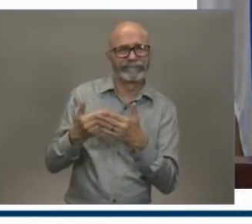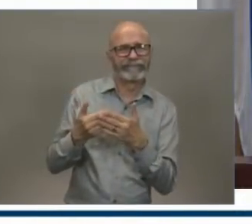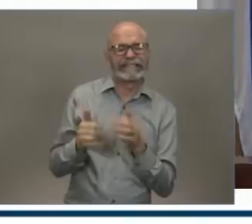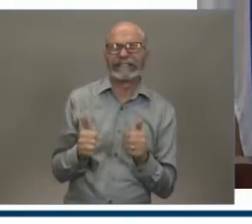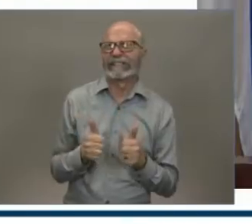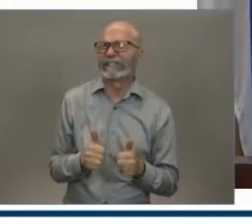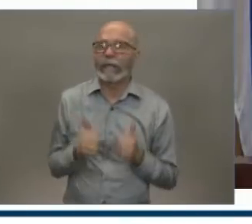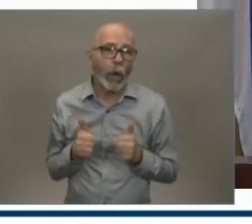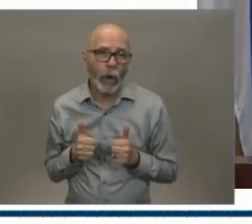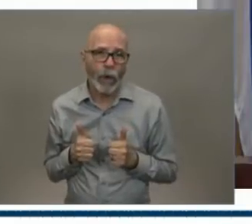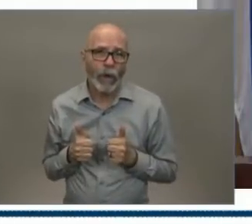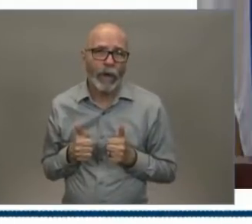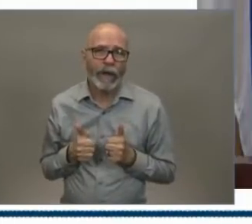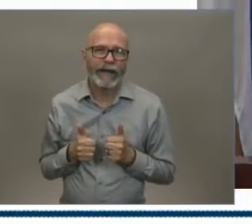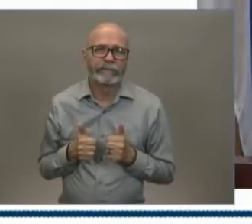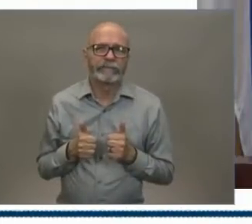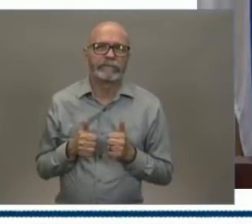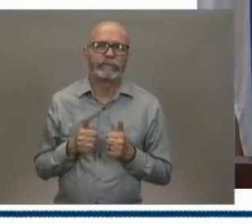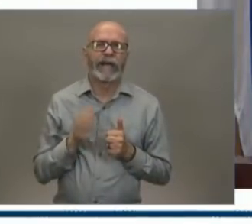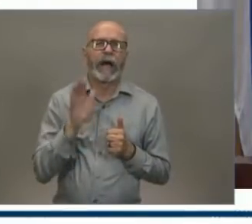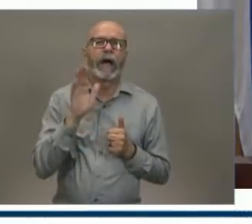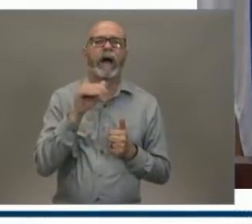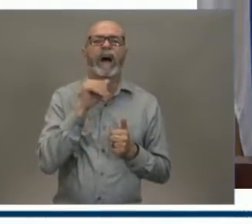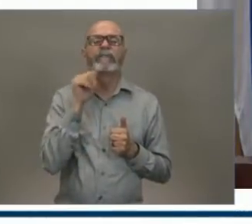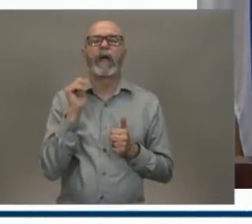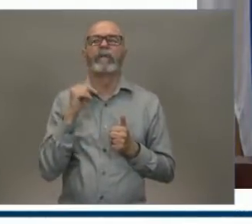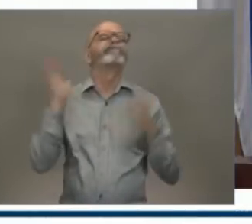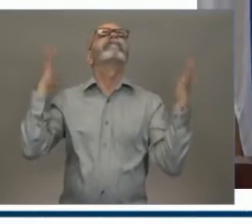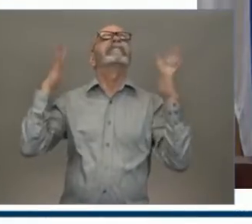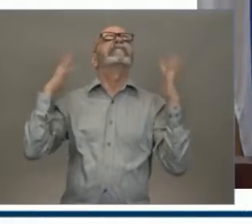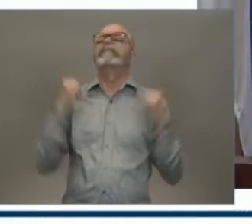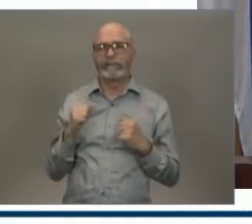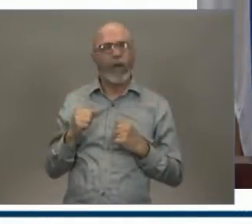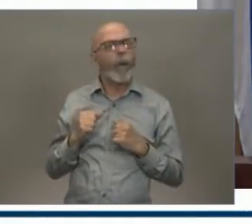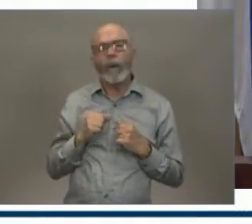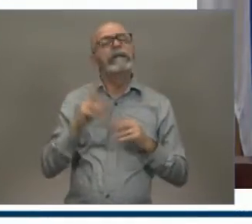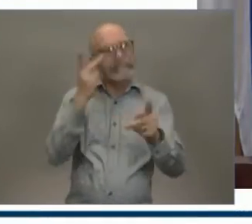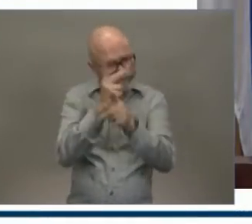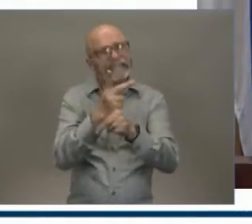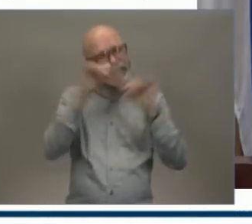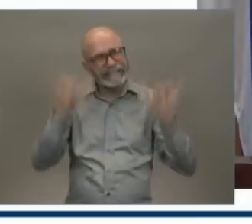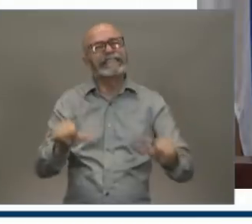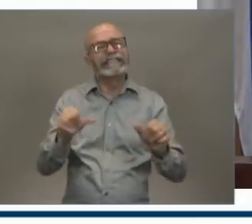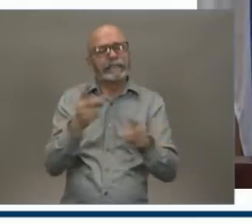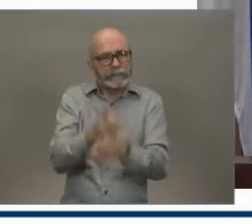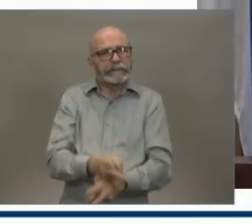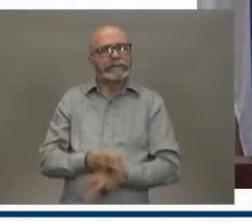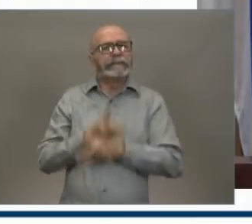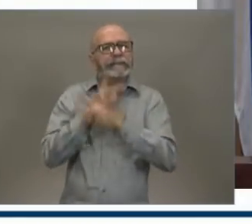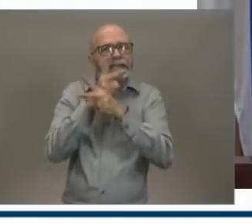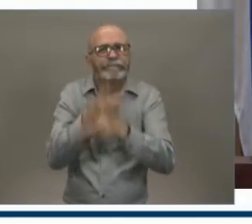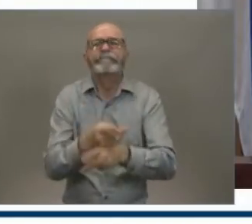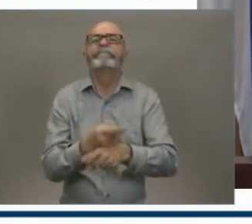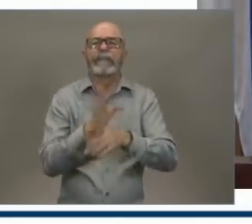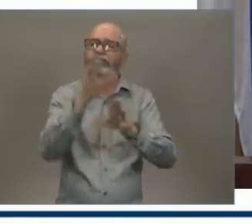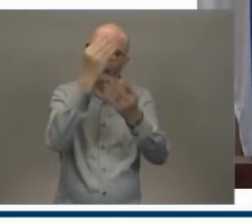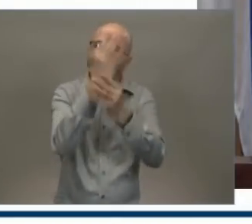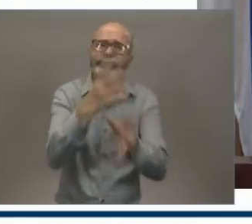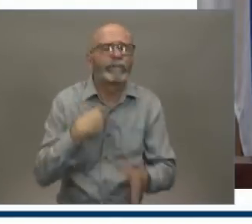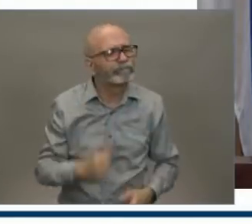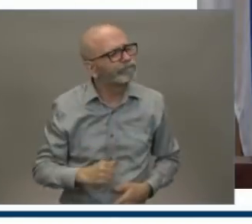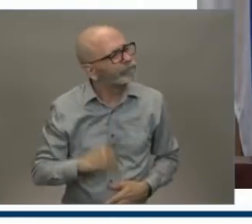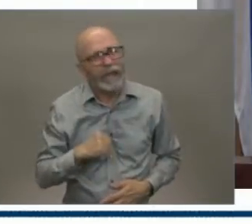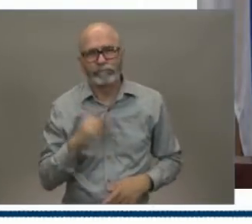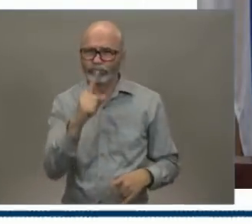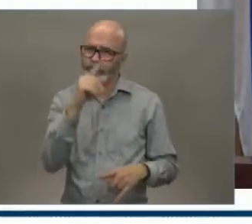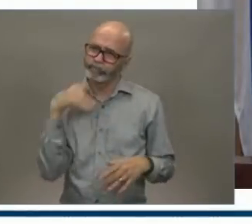be more proud of the people of this province. We've asked you for the last 10 months to follow the protocols, wear a mask, keep